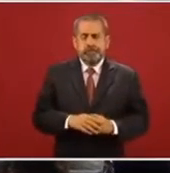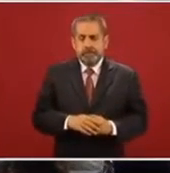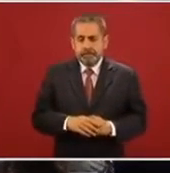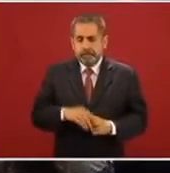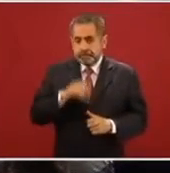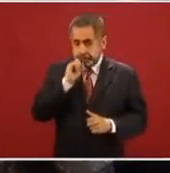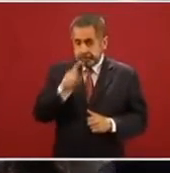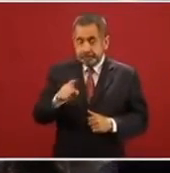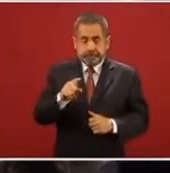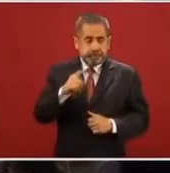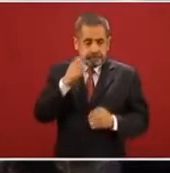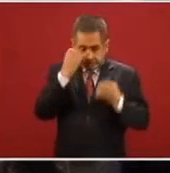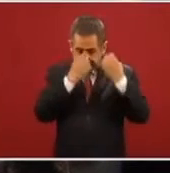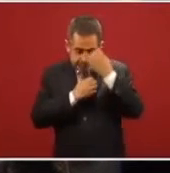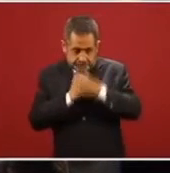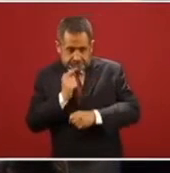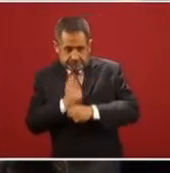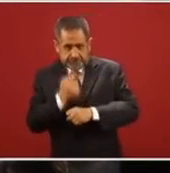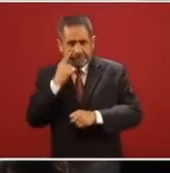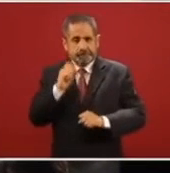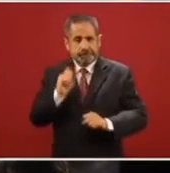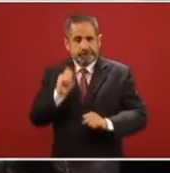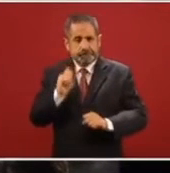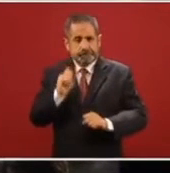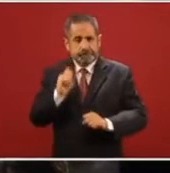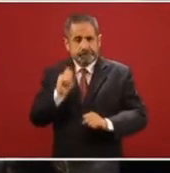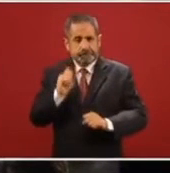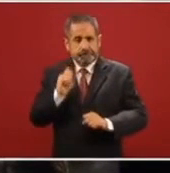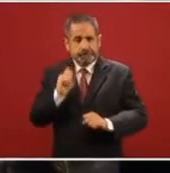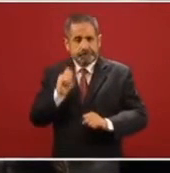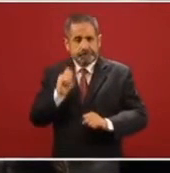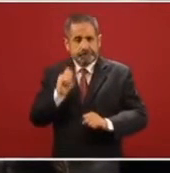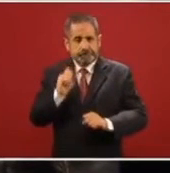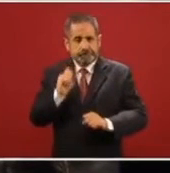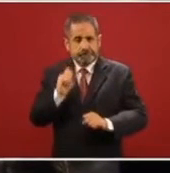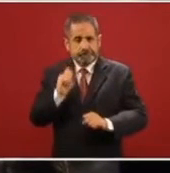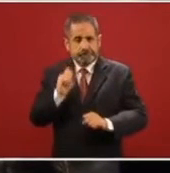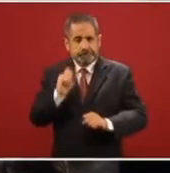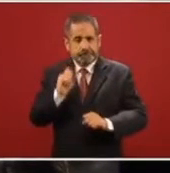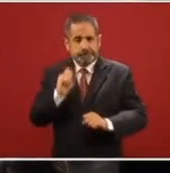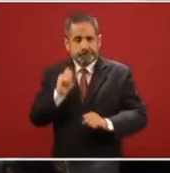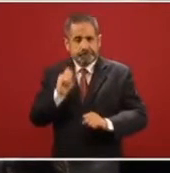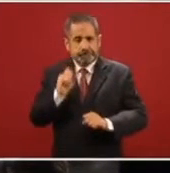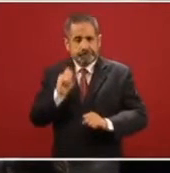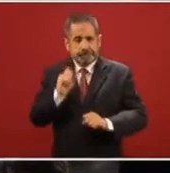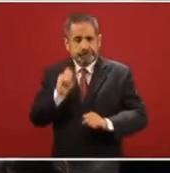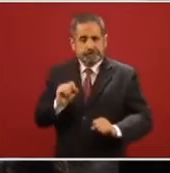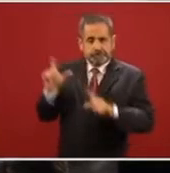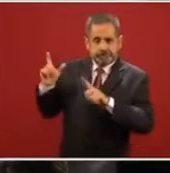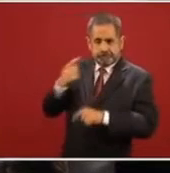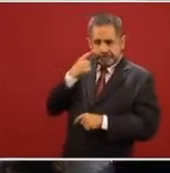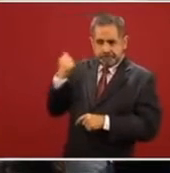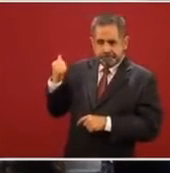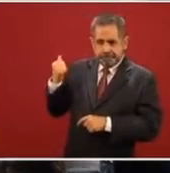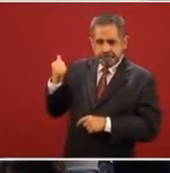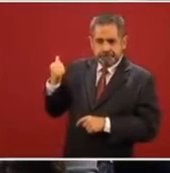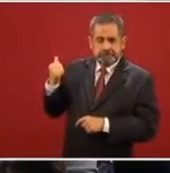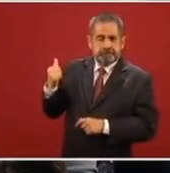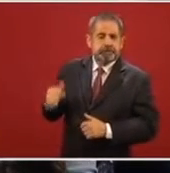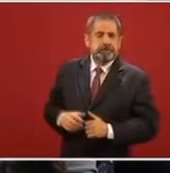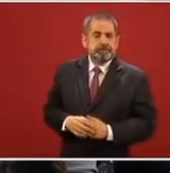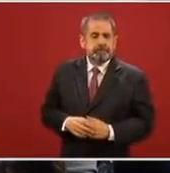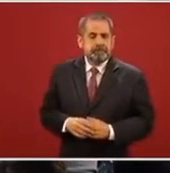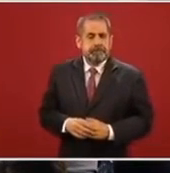tenemos los estudios We de, have- en la siguiente diapositiva we have the studies on the following slide